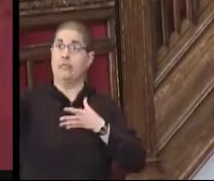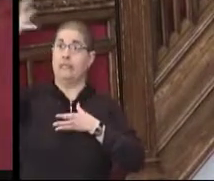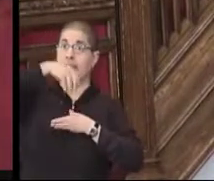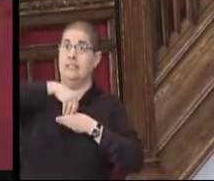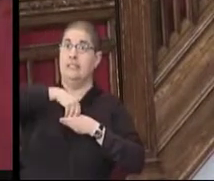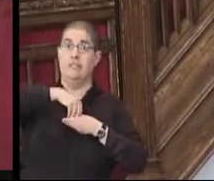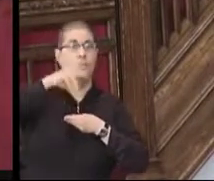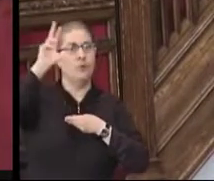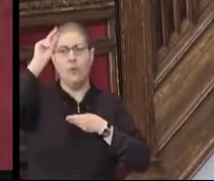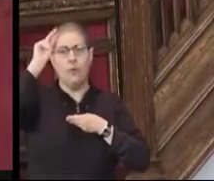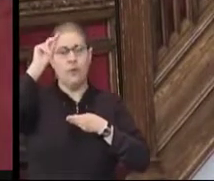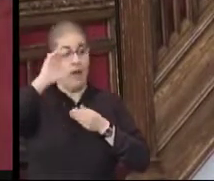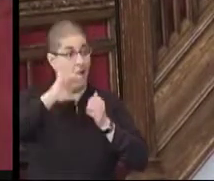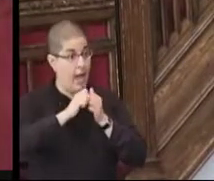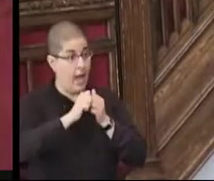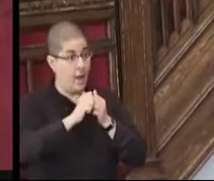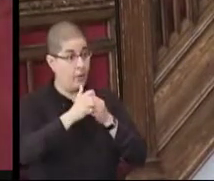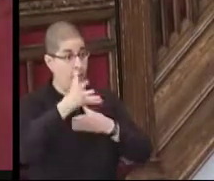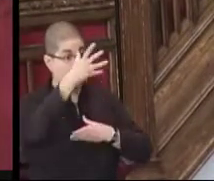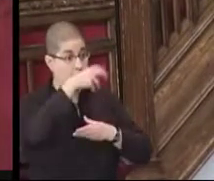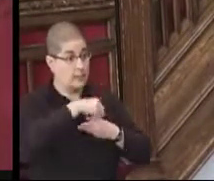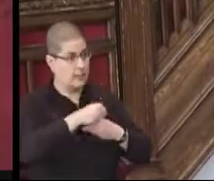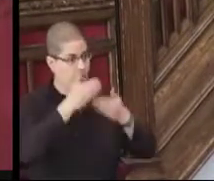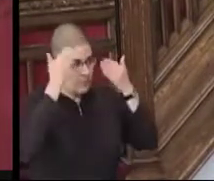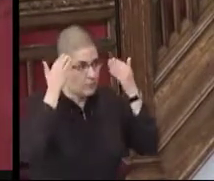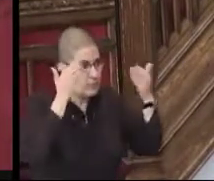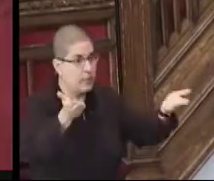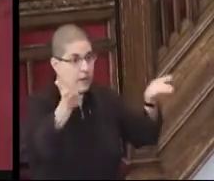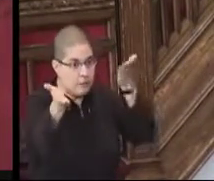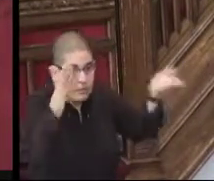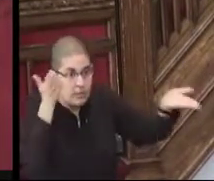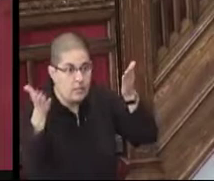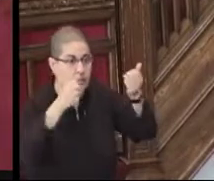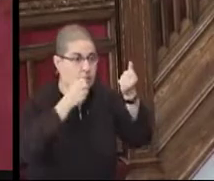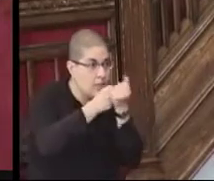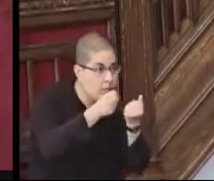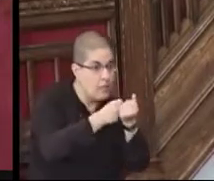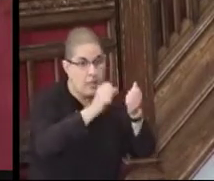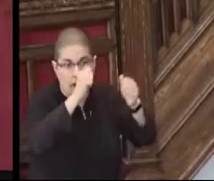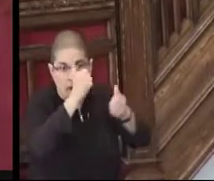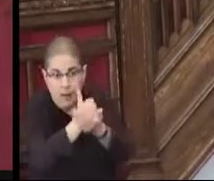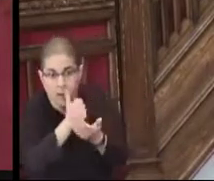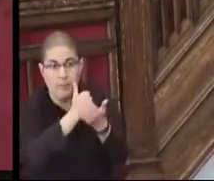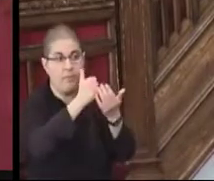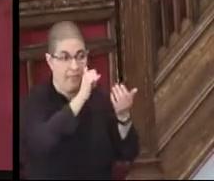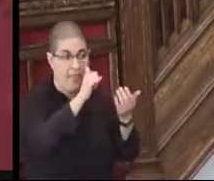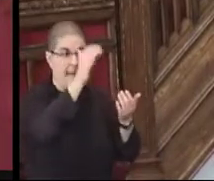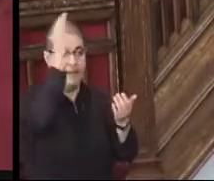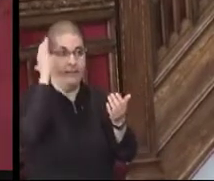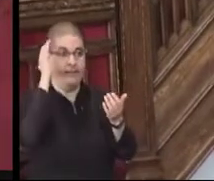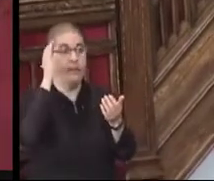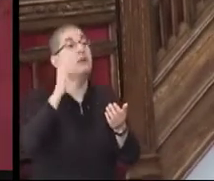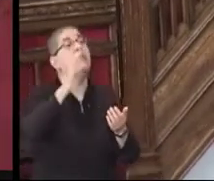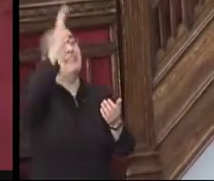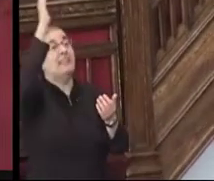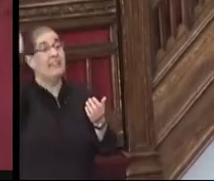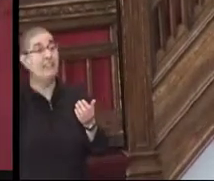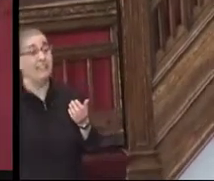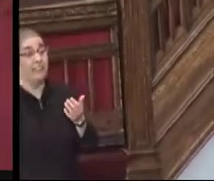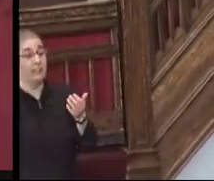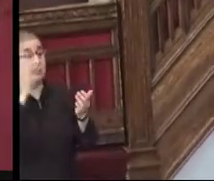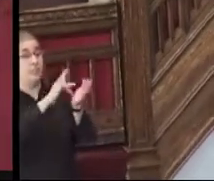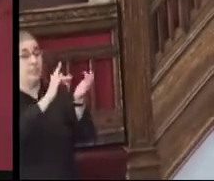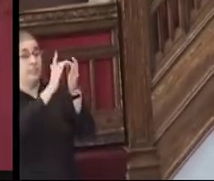in serving, in following, that we receive. The earliest followers of Jesus called their